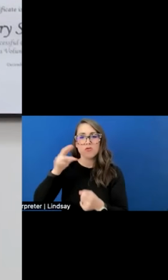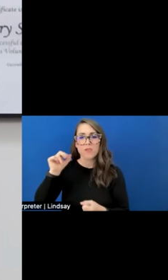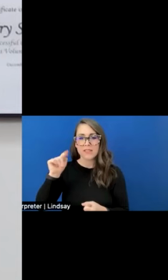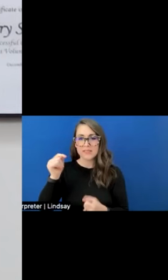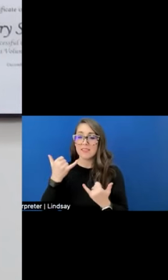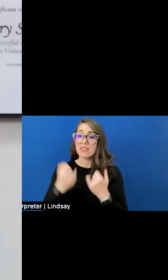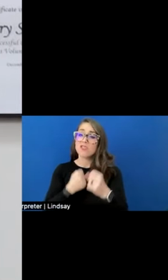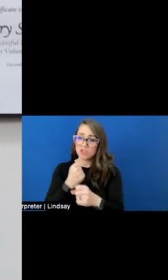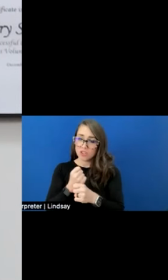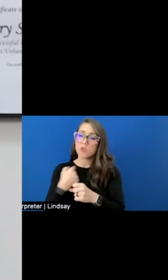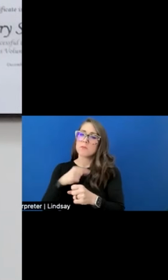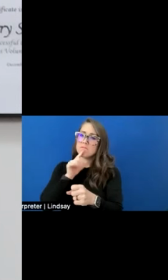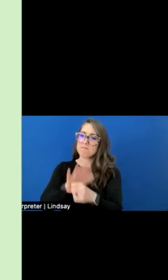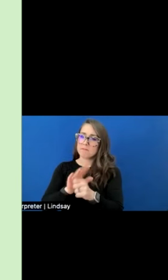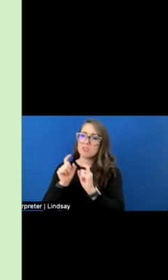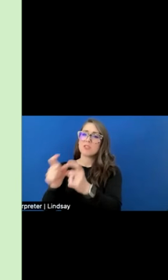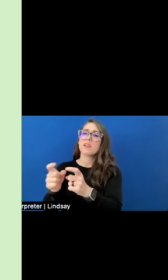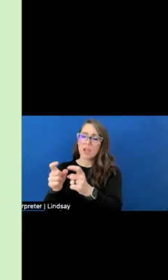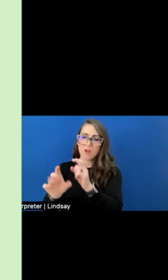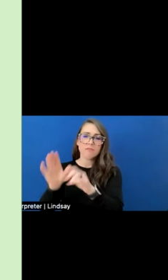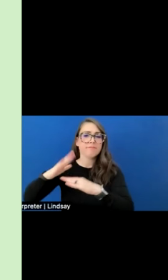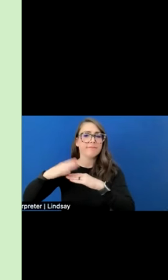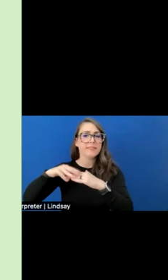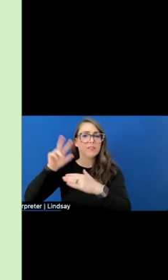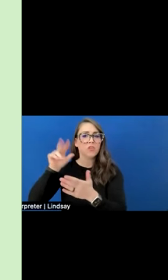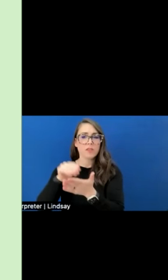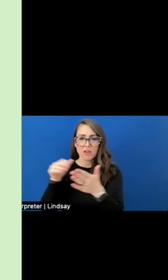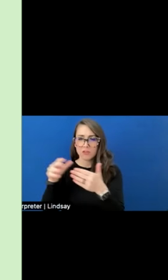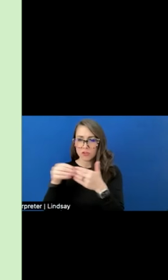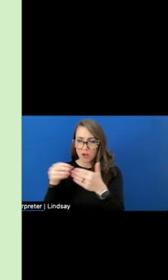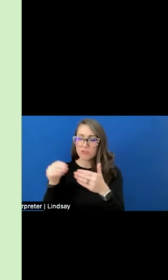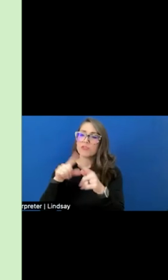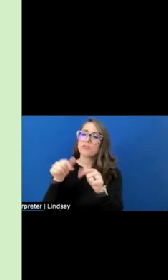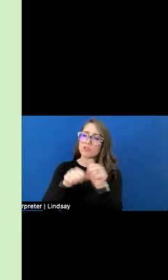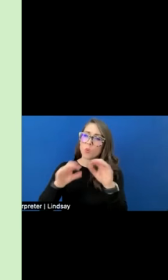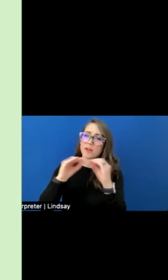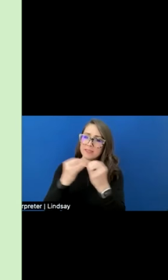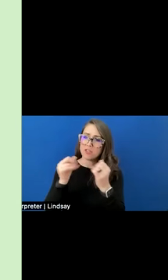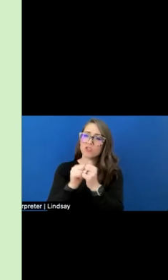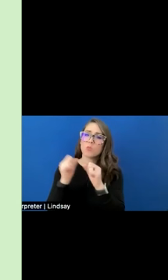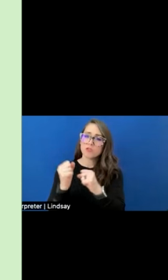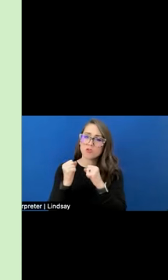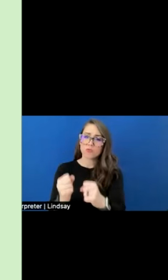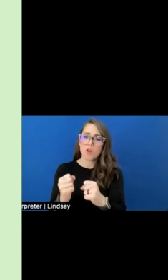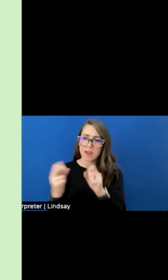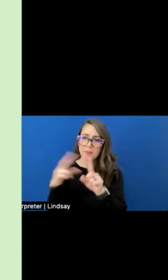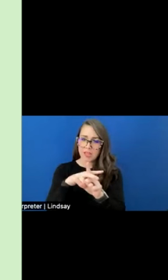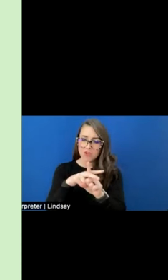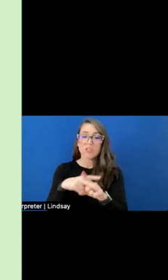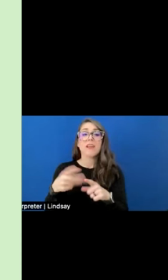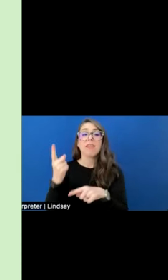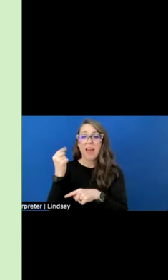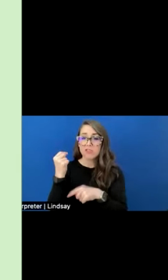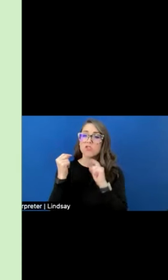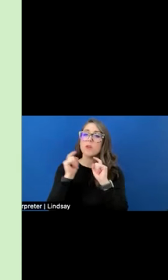to organizations with strong applications. Last year, we gave out three $1,000 grants after evaluating a pool of six